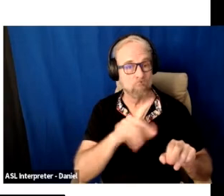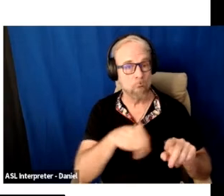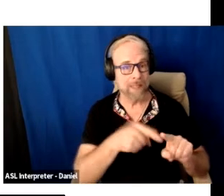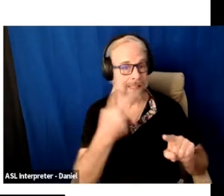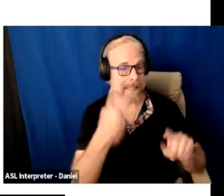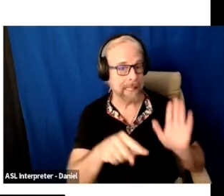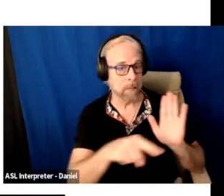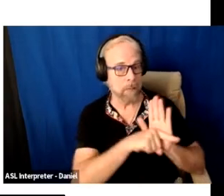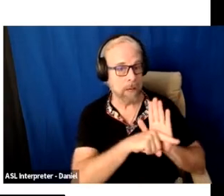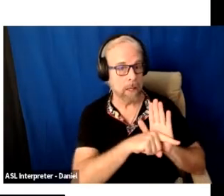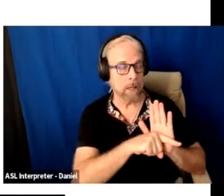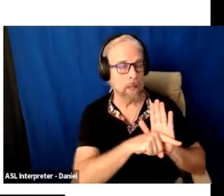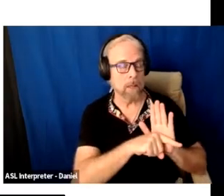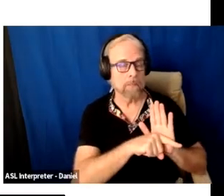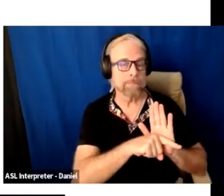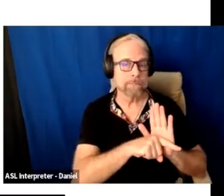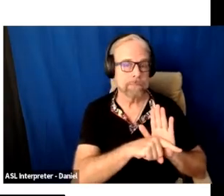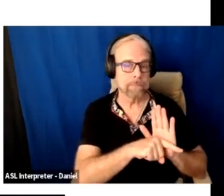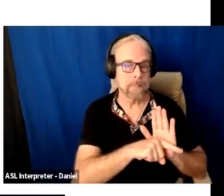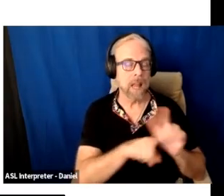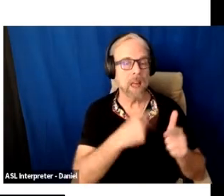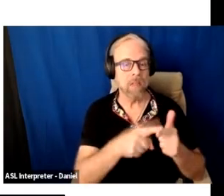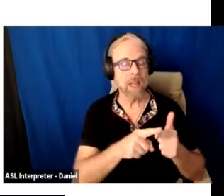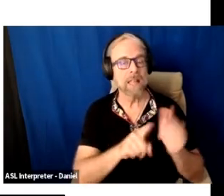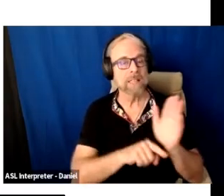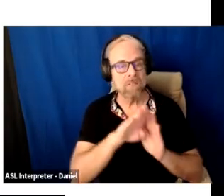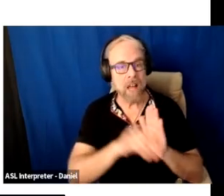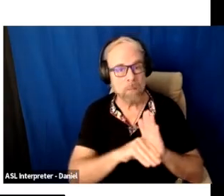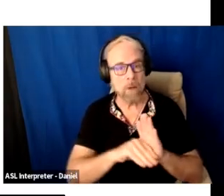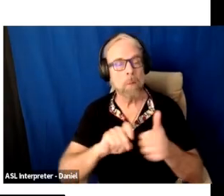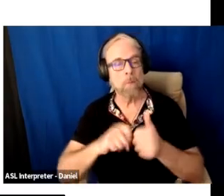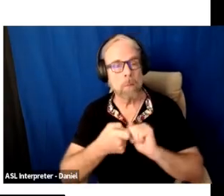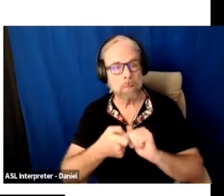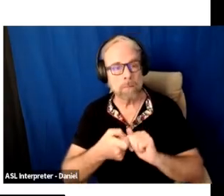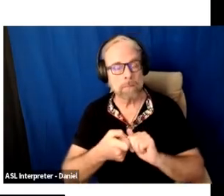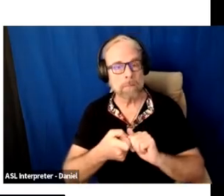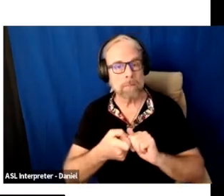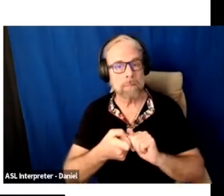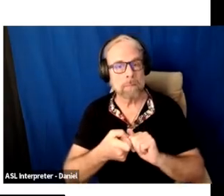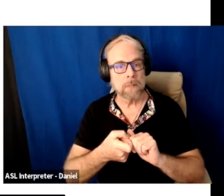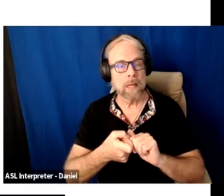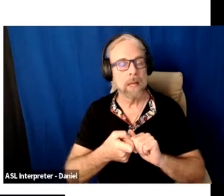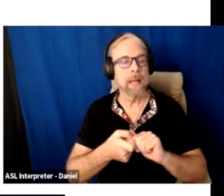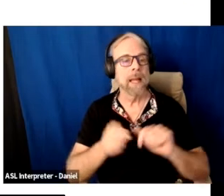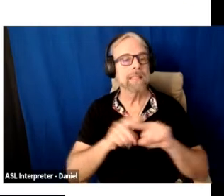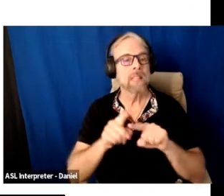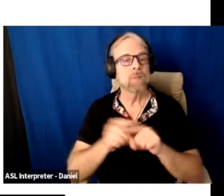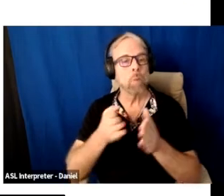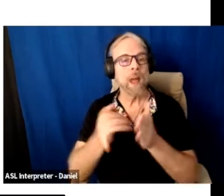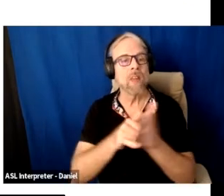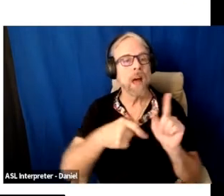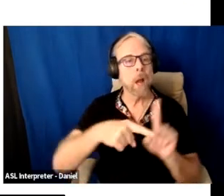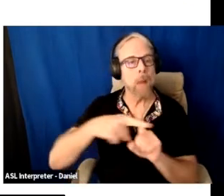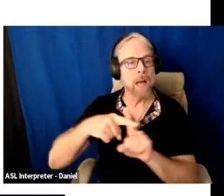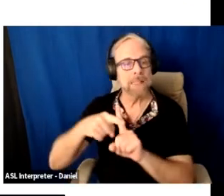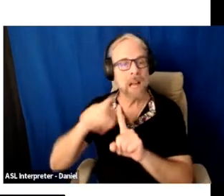its developmental sequelae in ways that are positive and